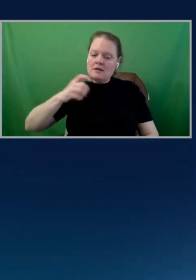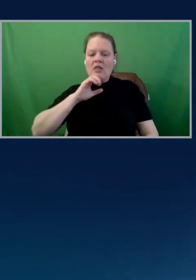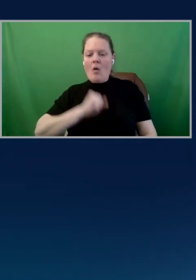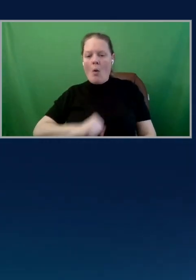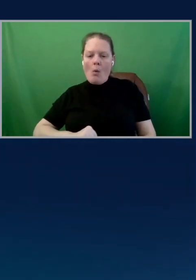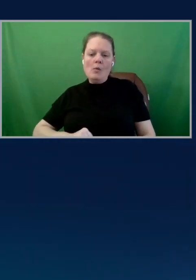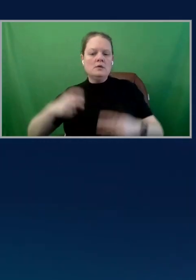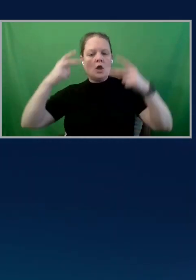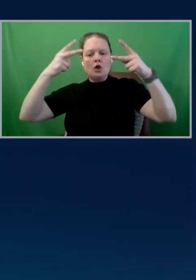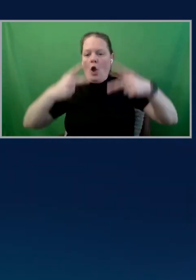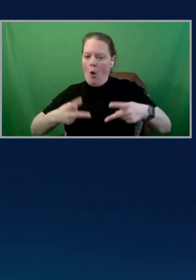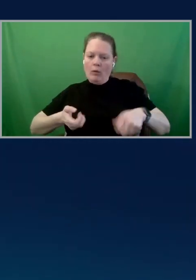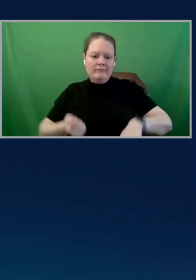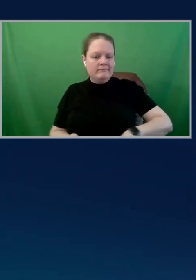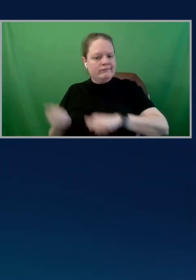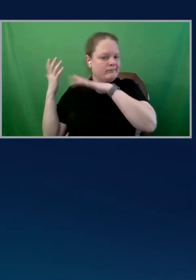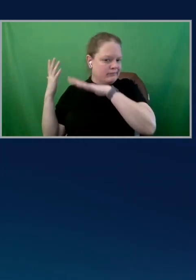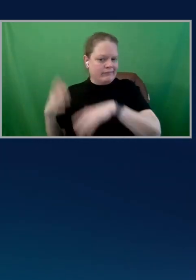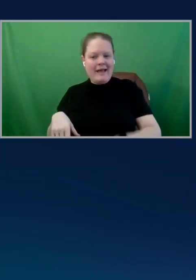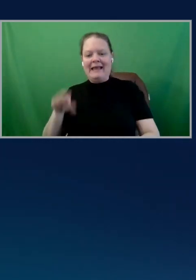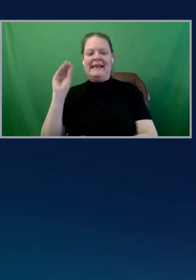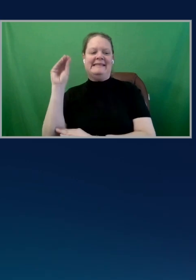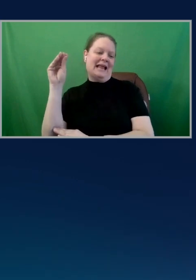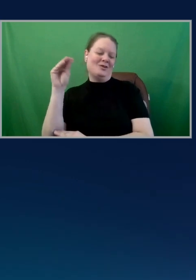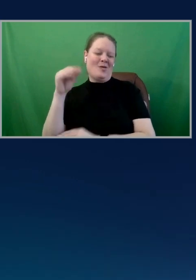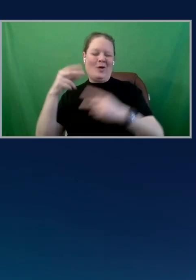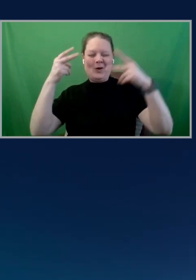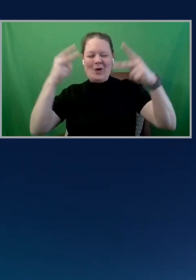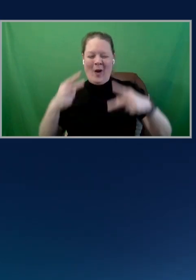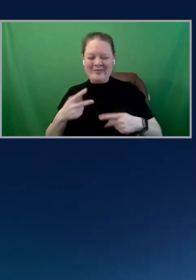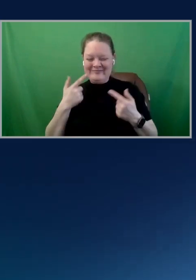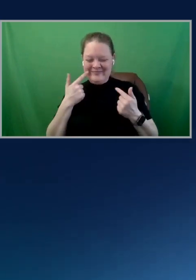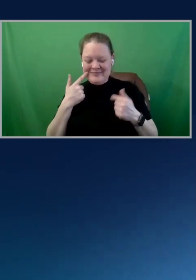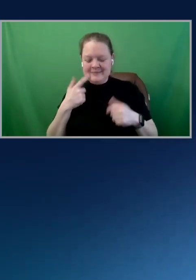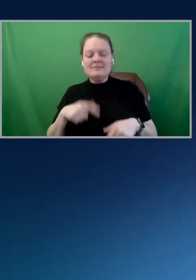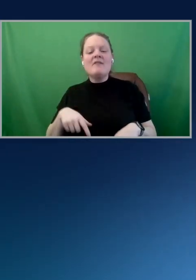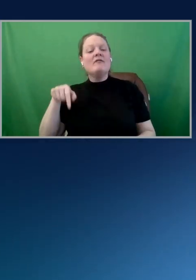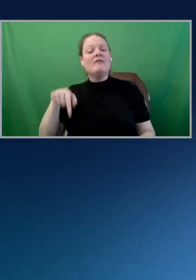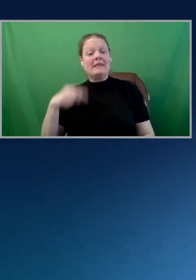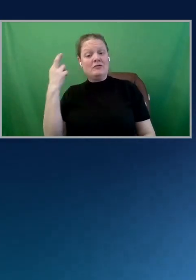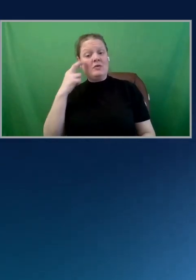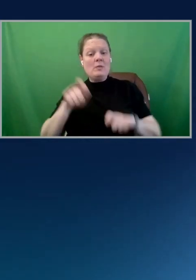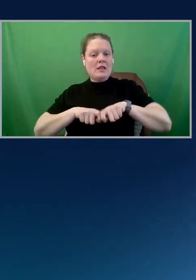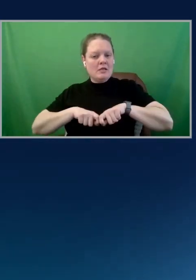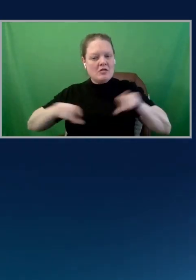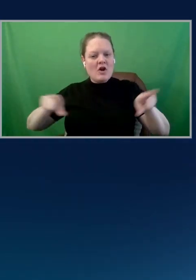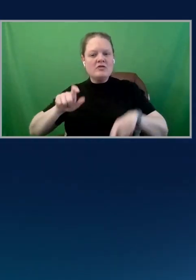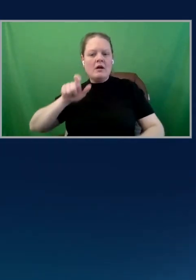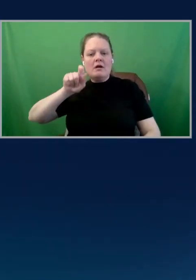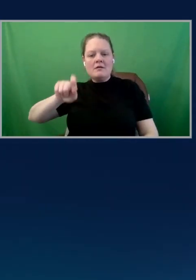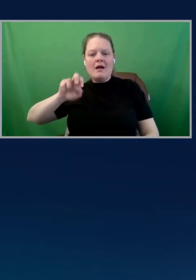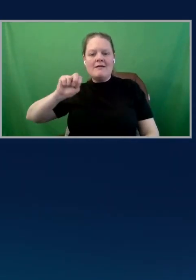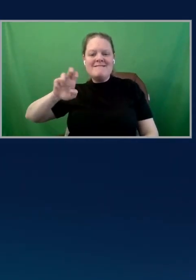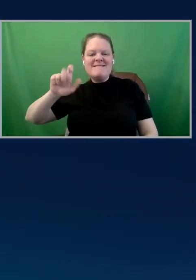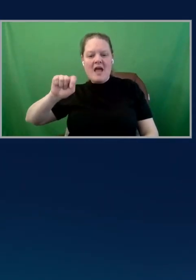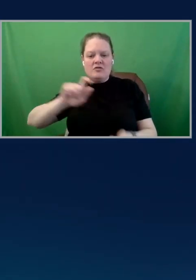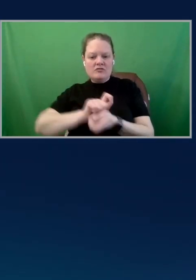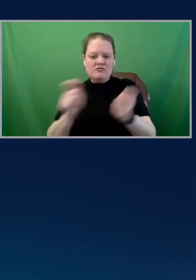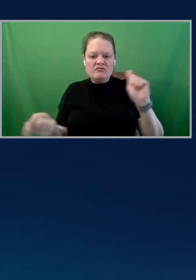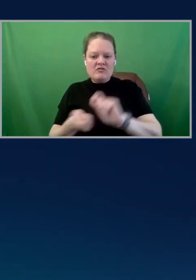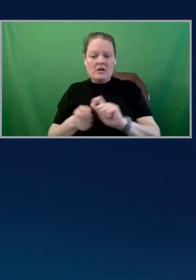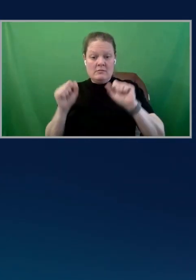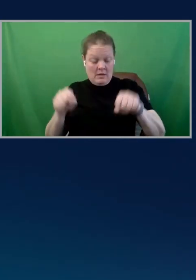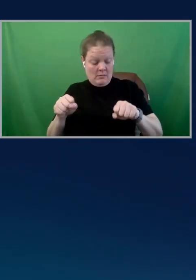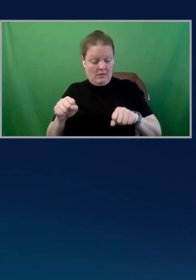will. So for this reason, we launched our .NET transformation capability at reInvent this past